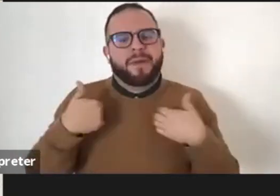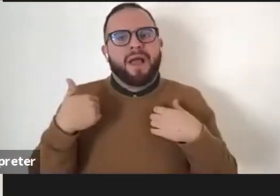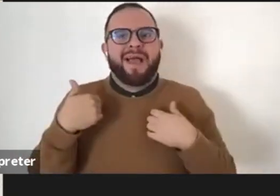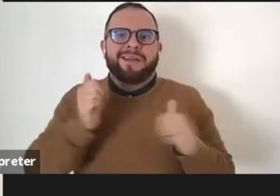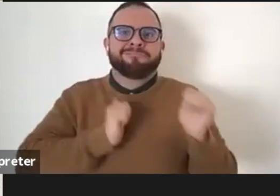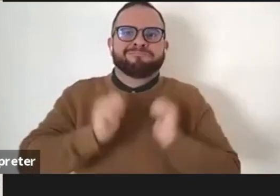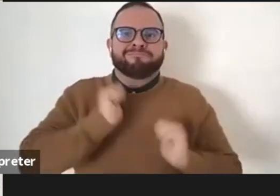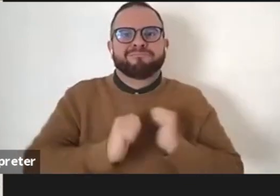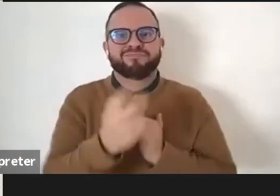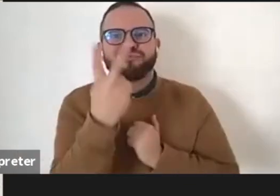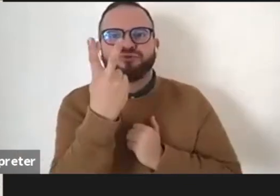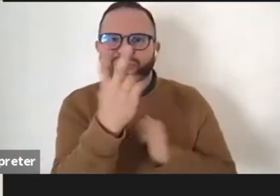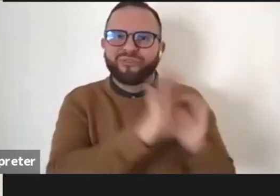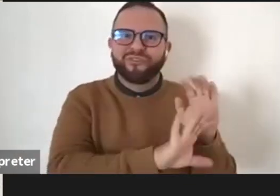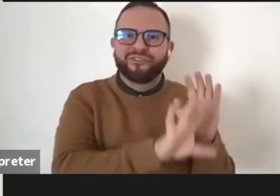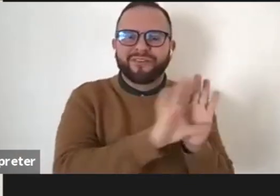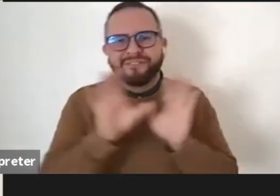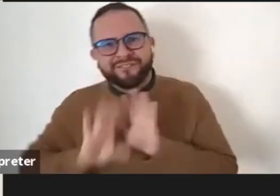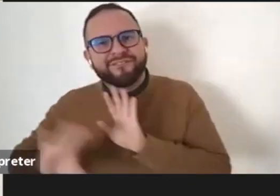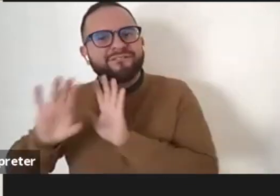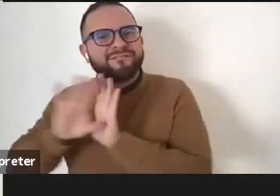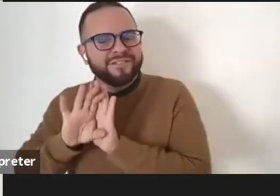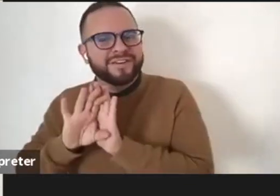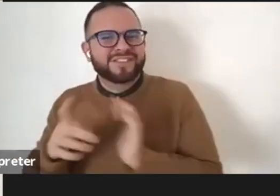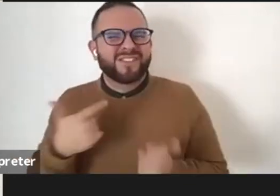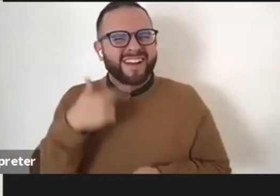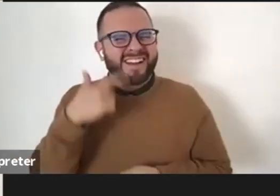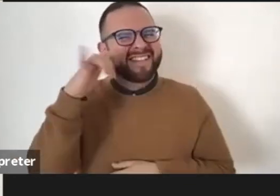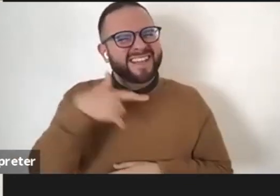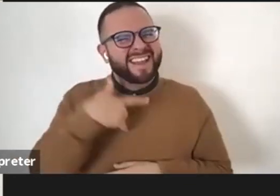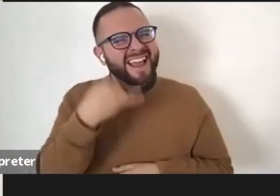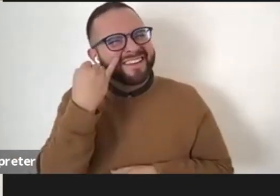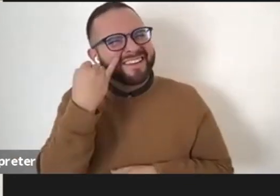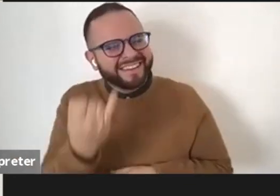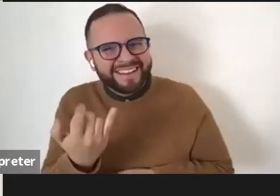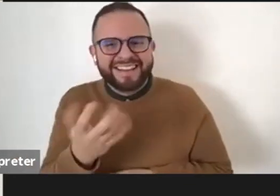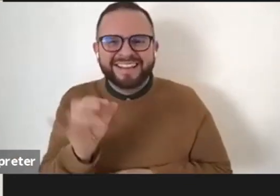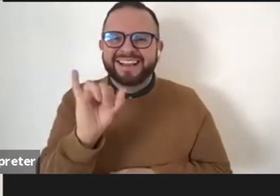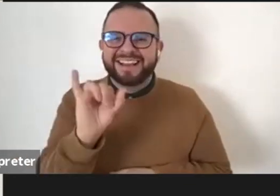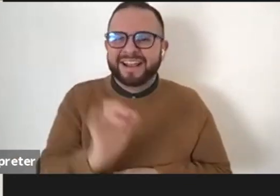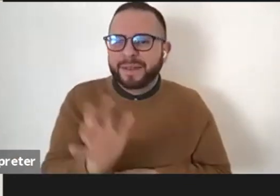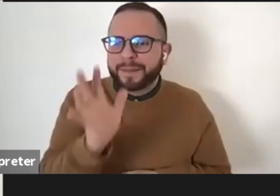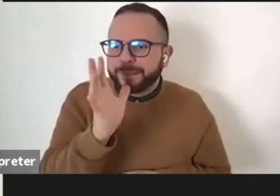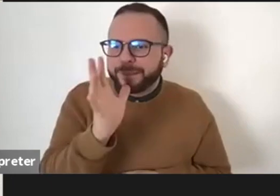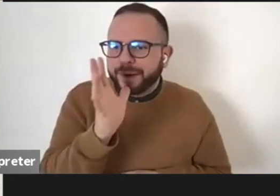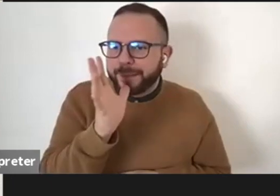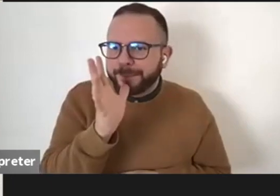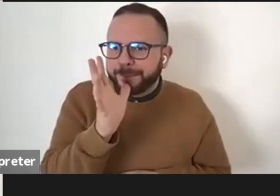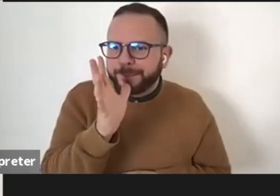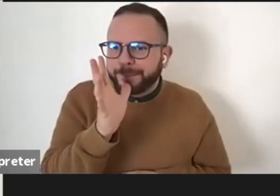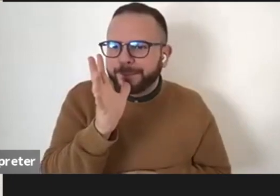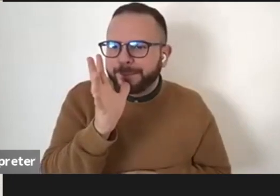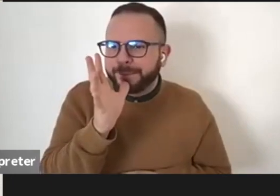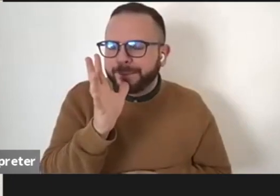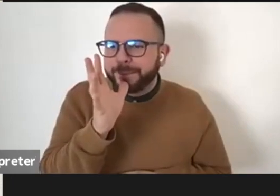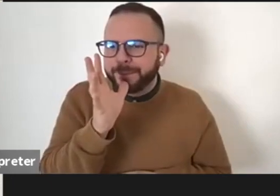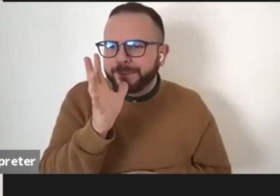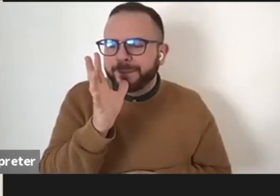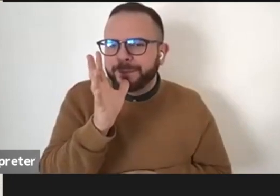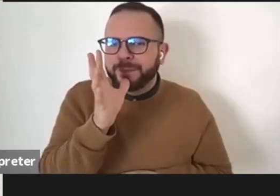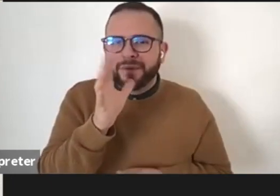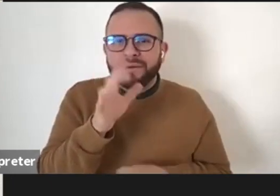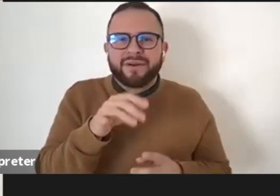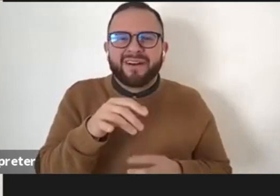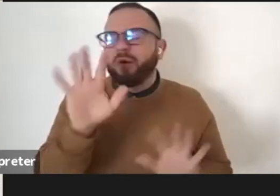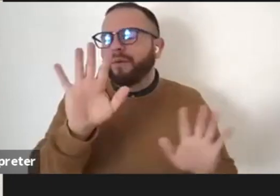the idea of the mother, I mean, the girl he falls in love with reminds